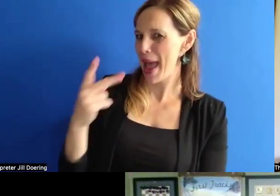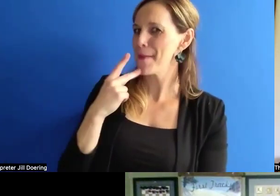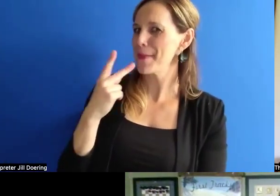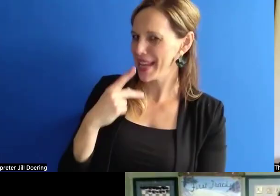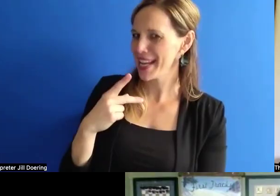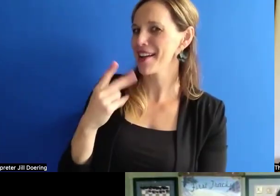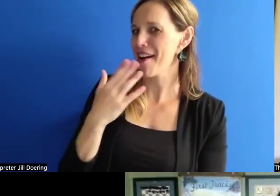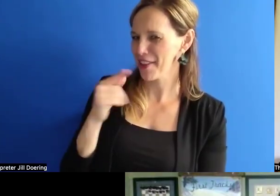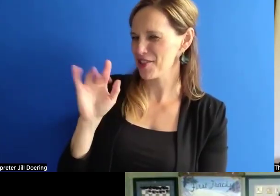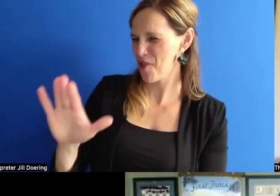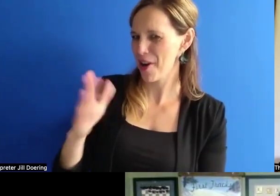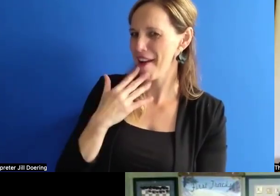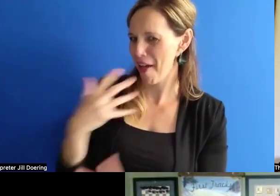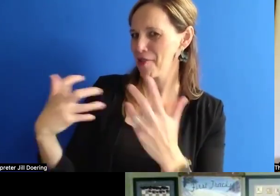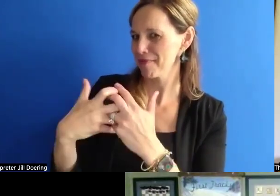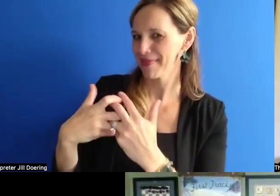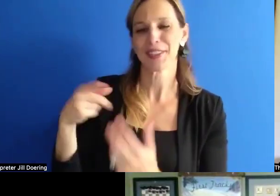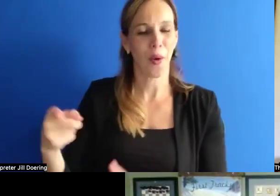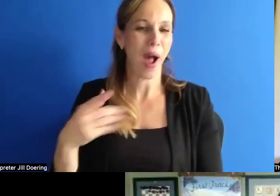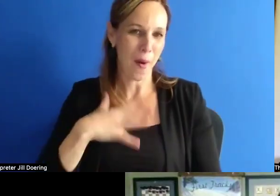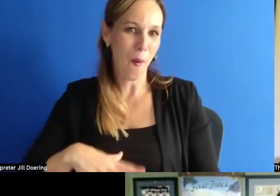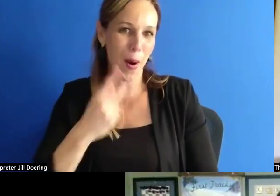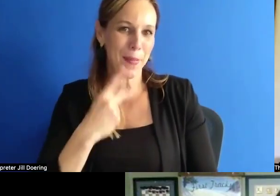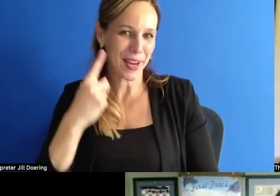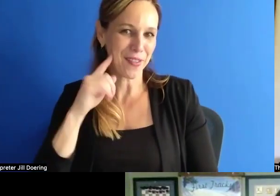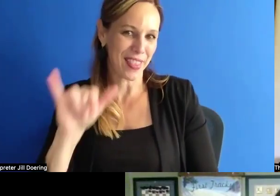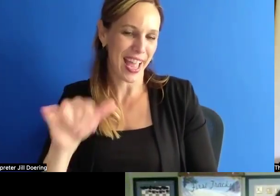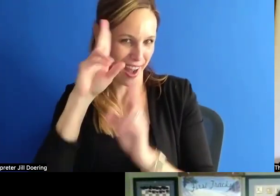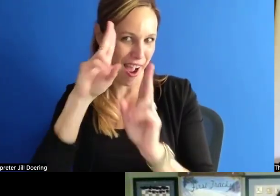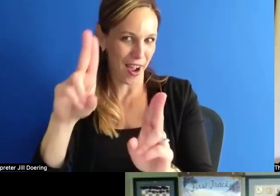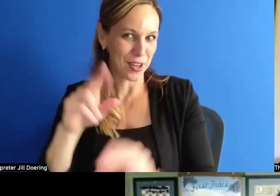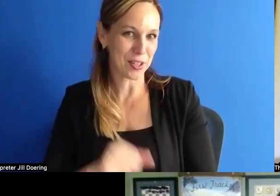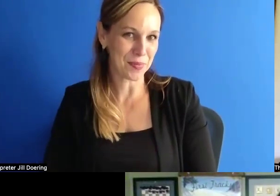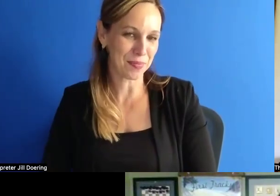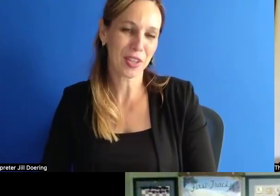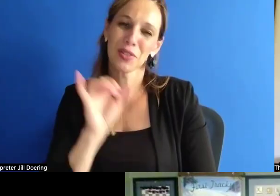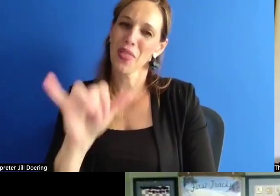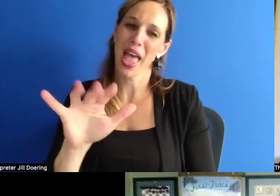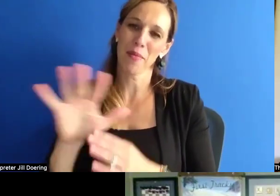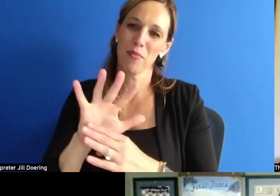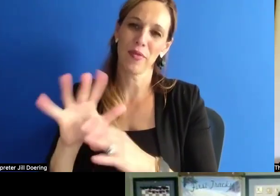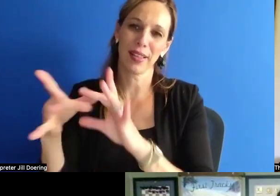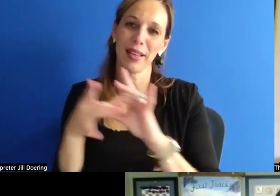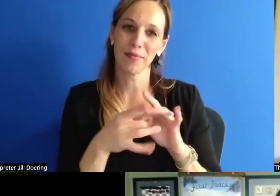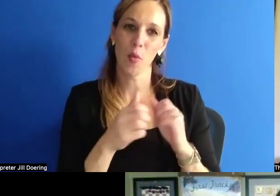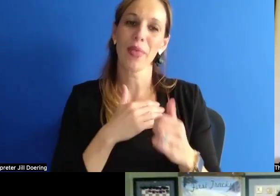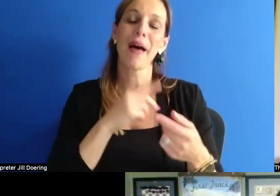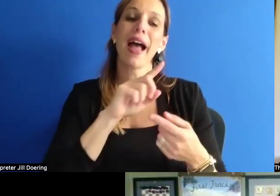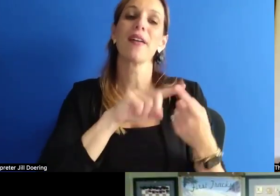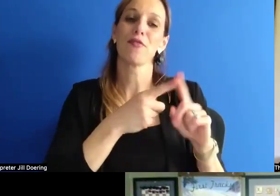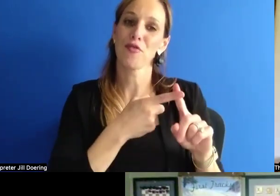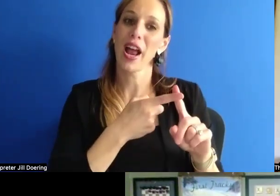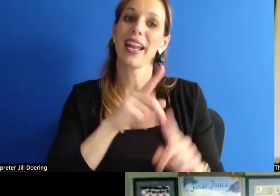breast cancer and for her and for the movie. So that movie is really tied in close with my friend Nicole.